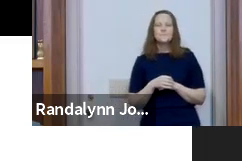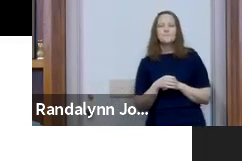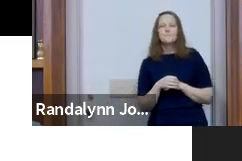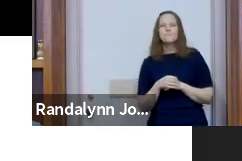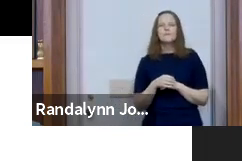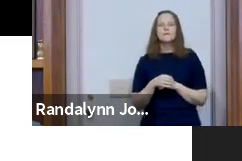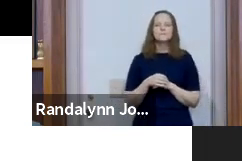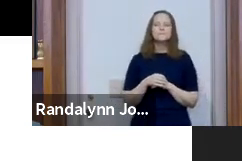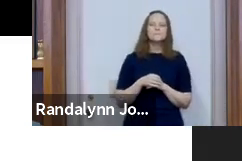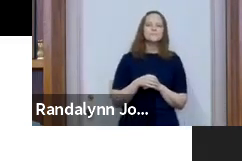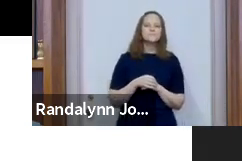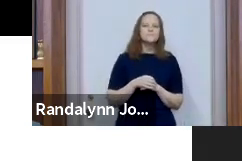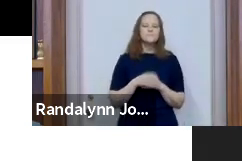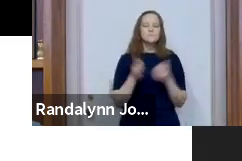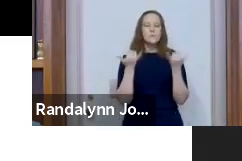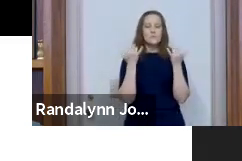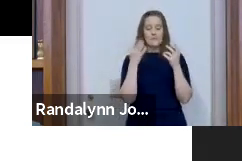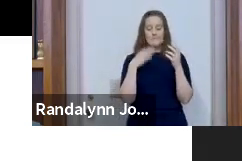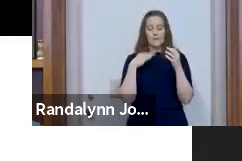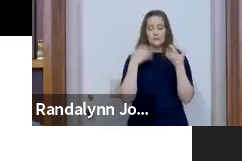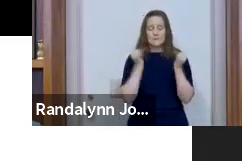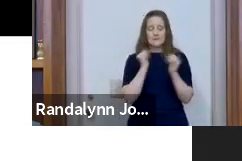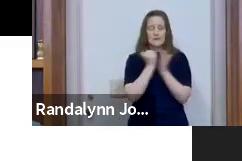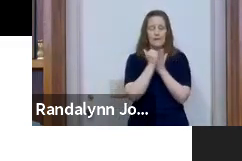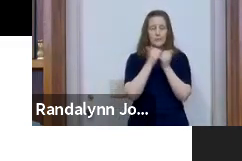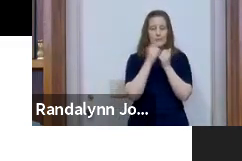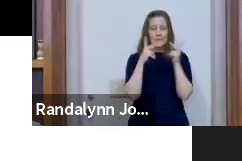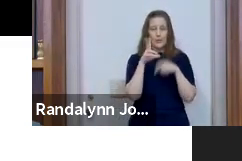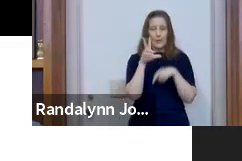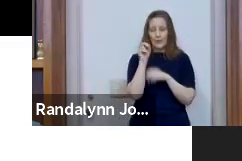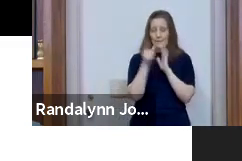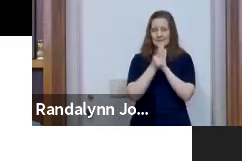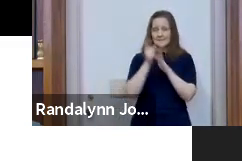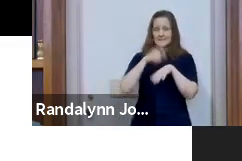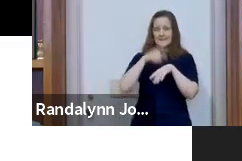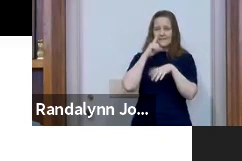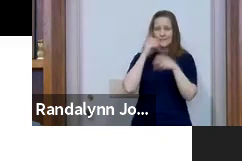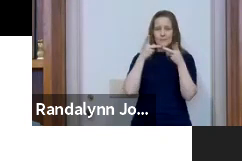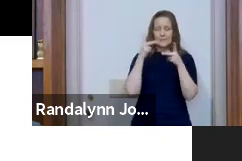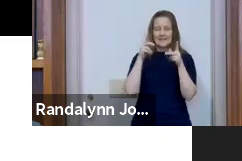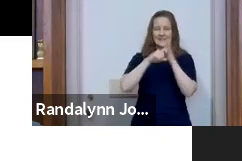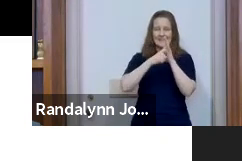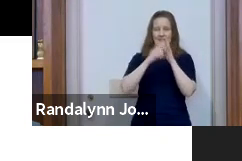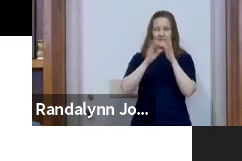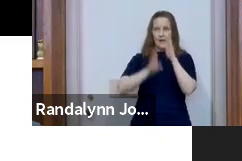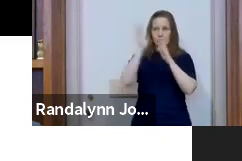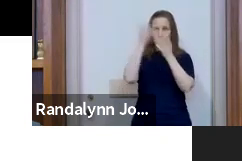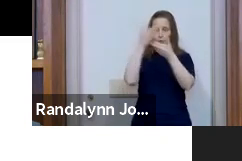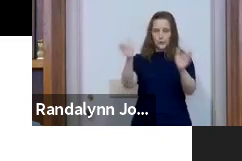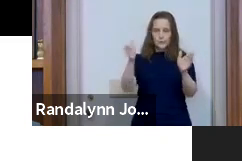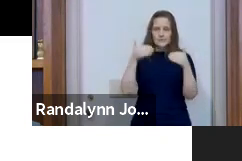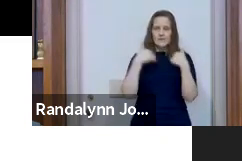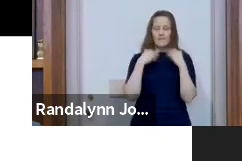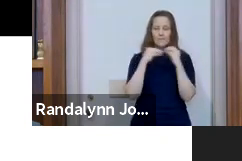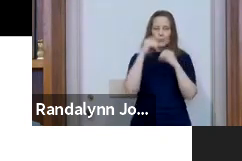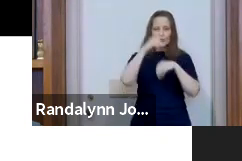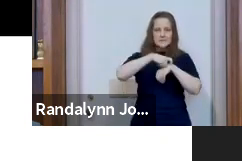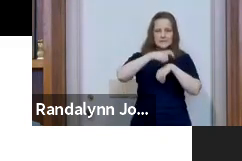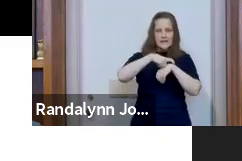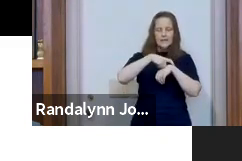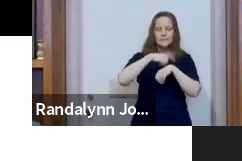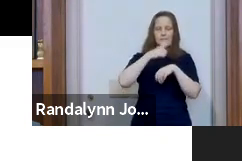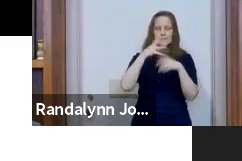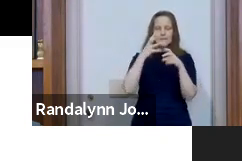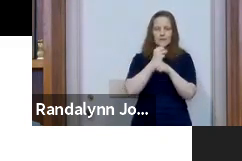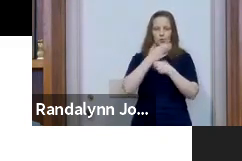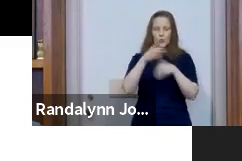help with folks moving in. The 30 minutes is time for students to get their keys and get up to their rooms where they've got more time to be able to actually get